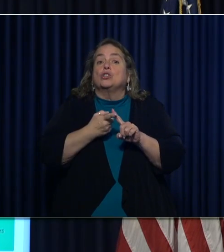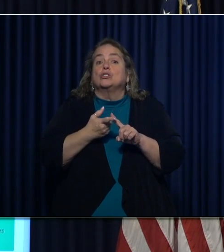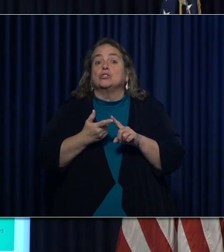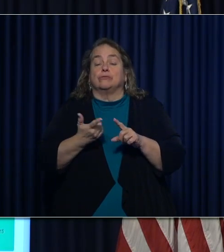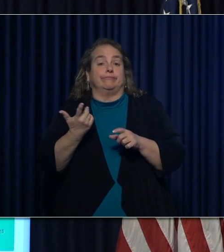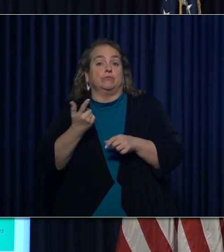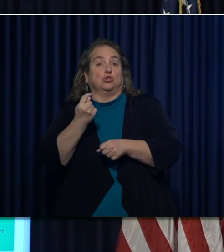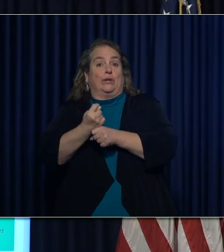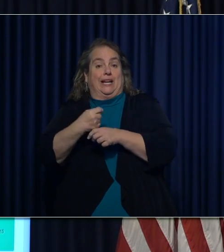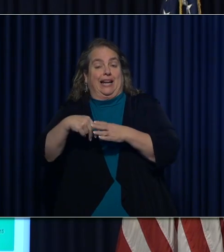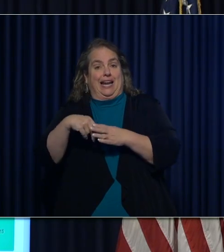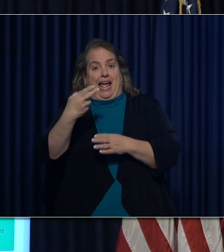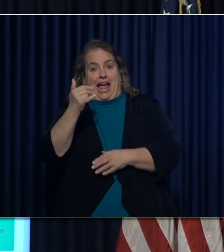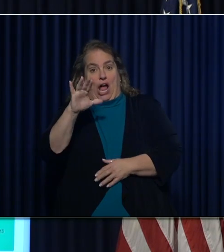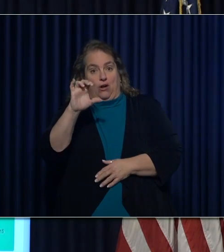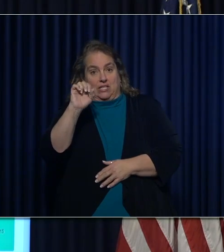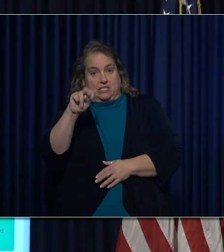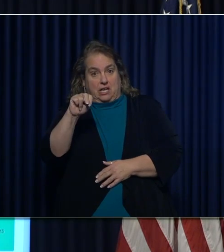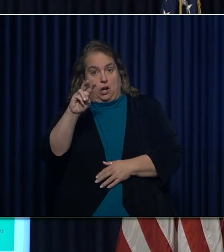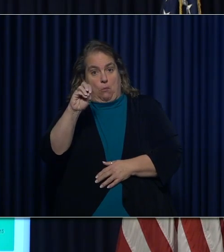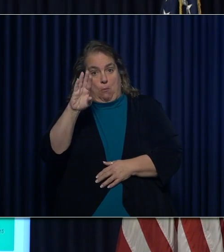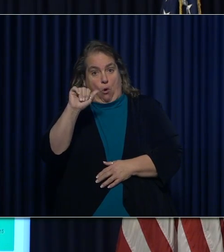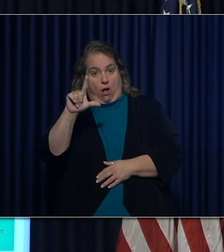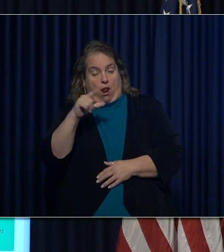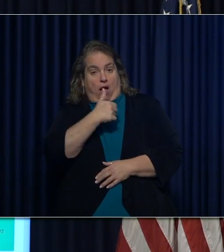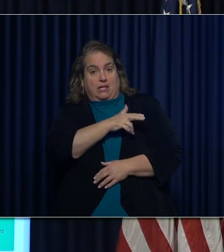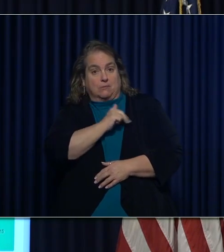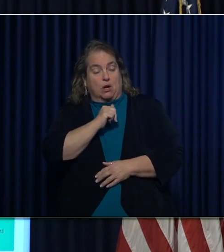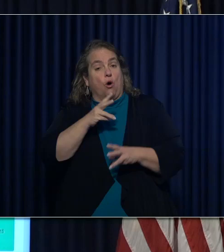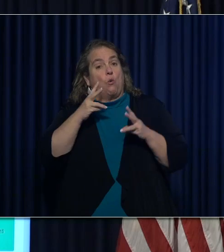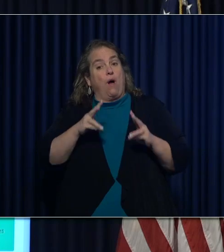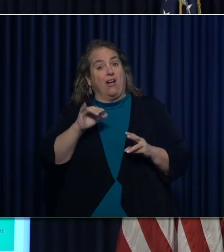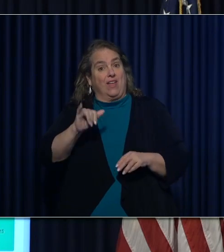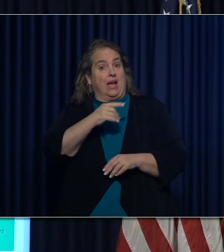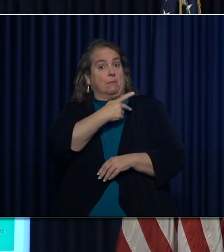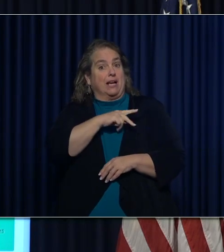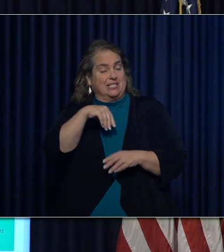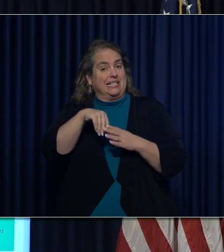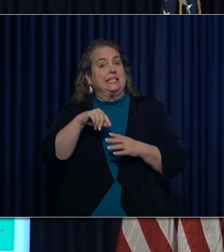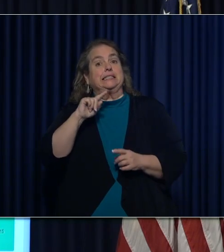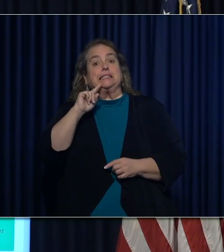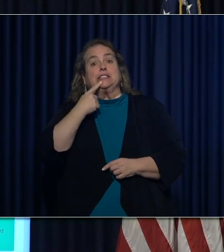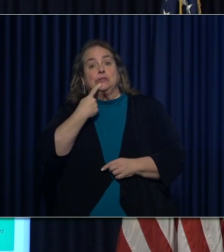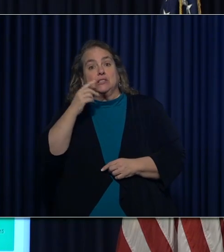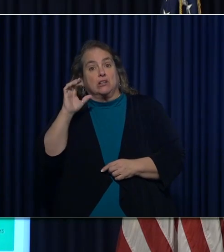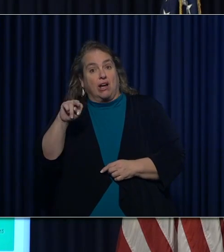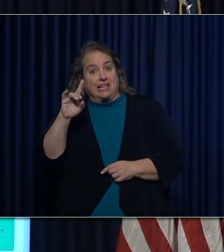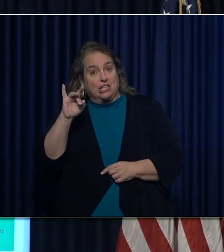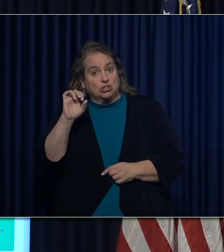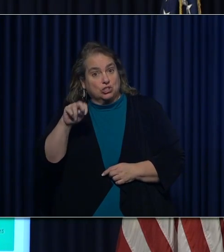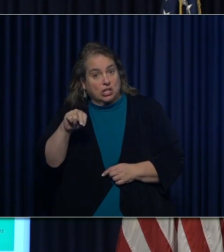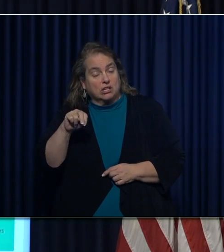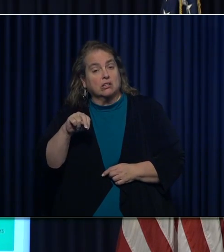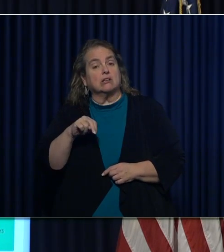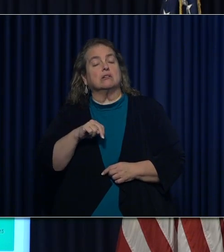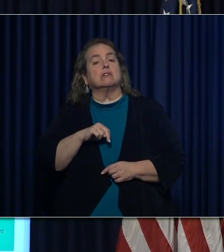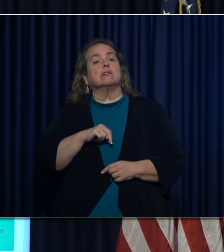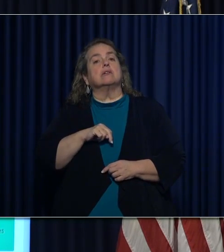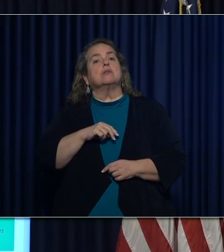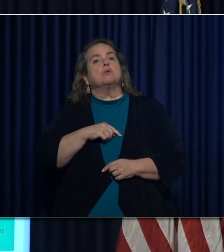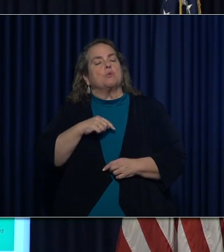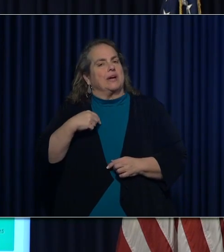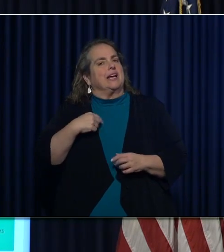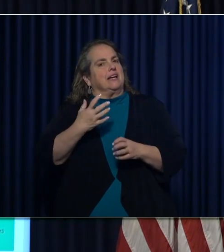at Harrison Memorial Hospital, and while the patient has been in serious condition, we have the